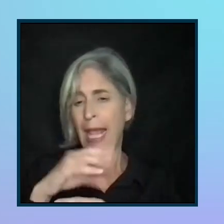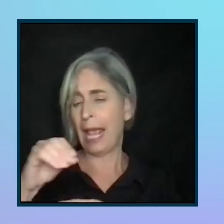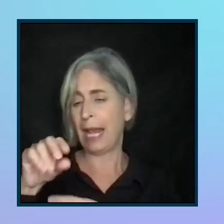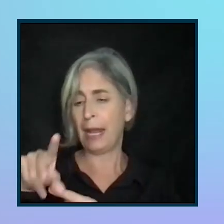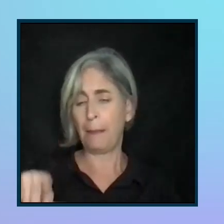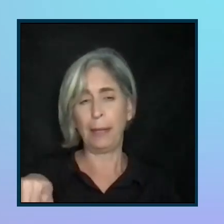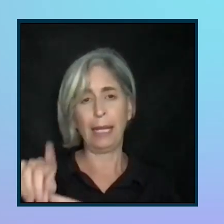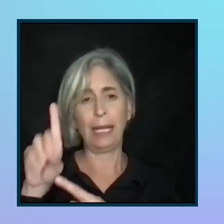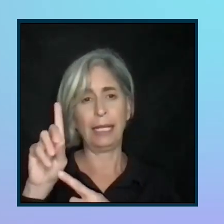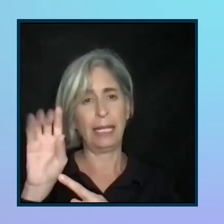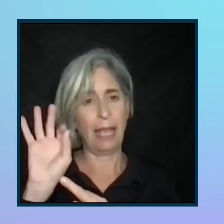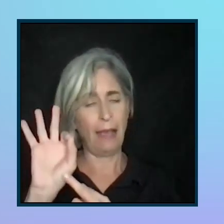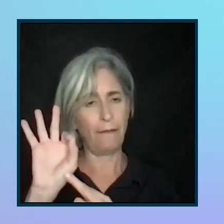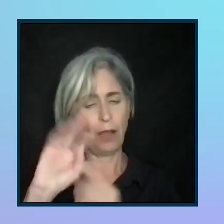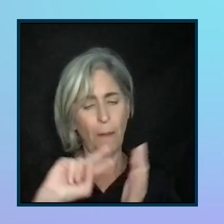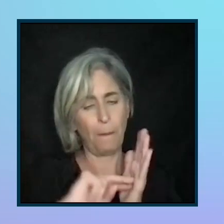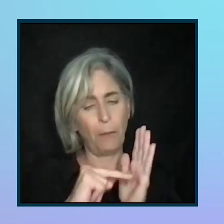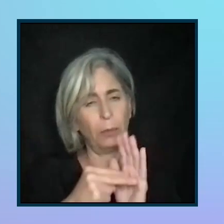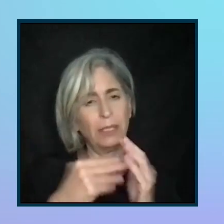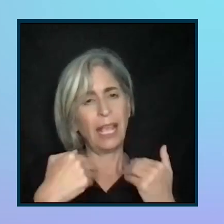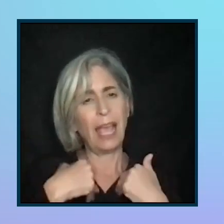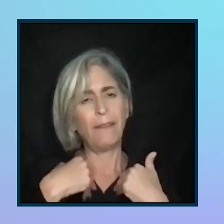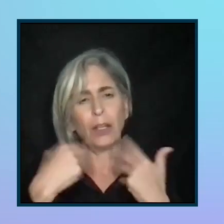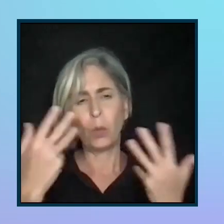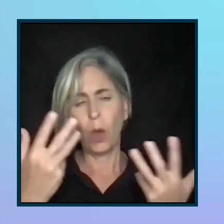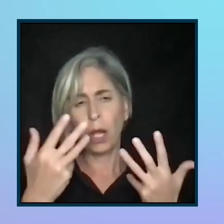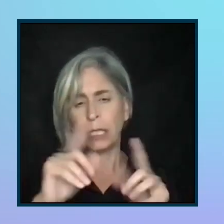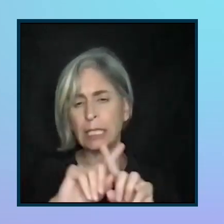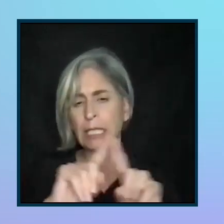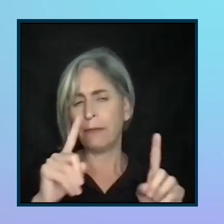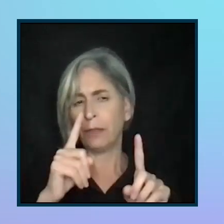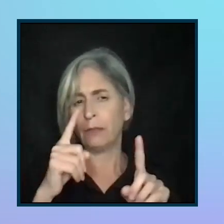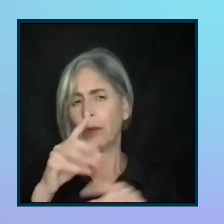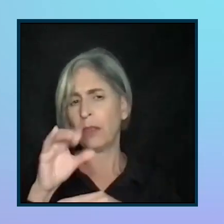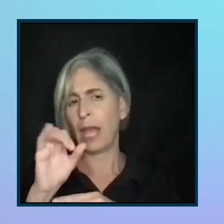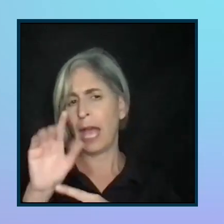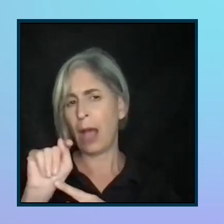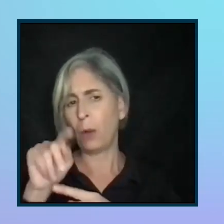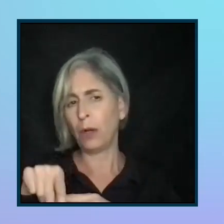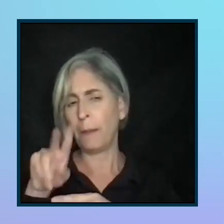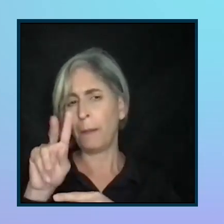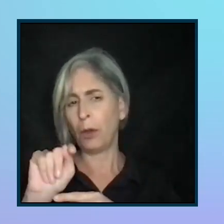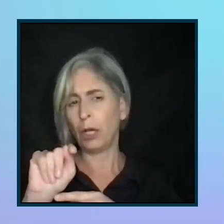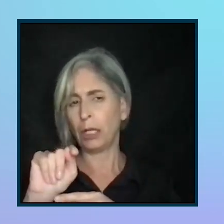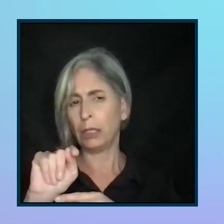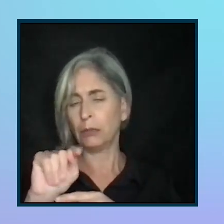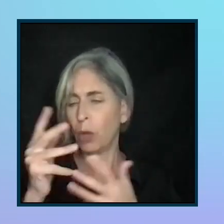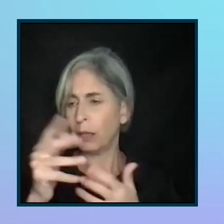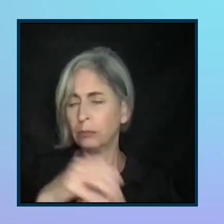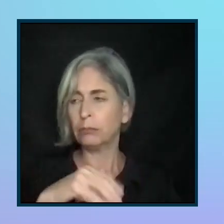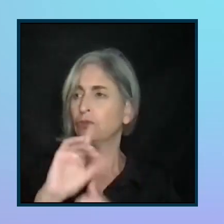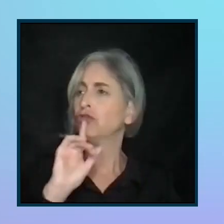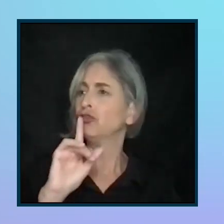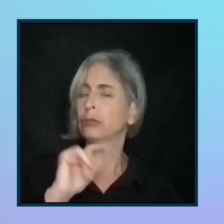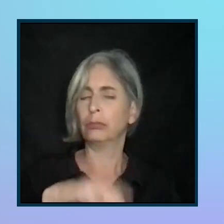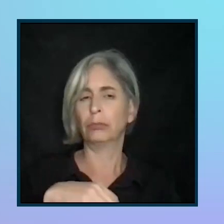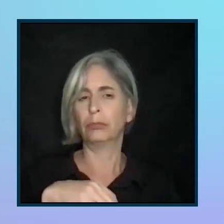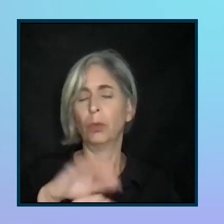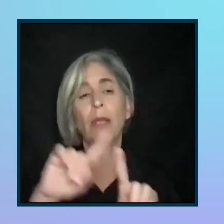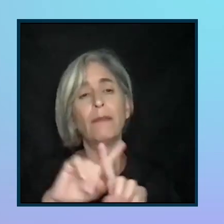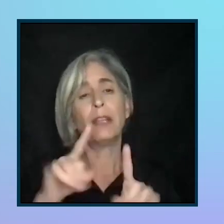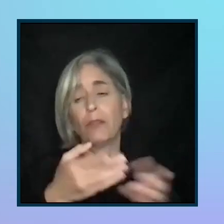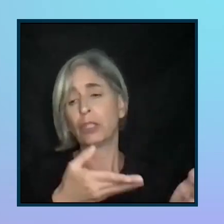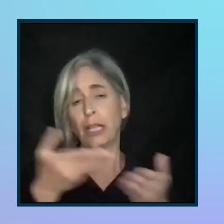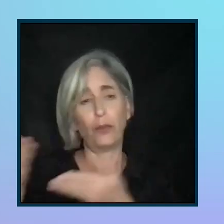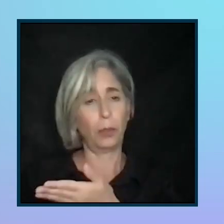is the purpose for having them and how different is the output? Sure. When we have different